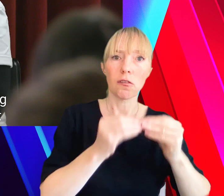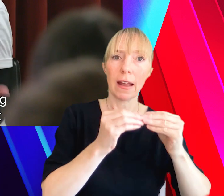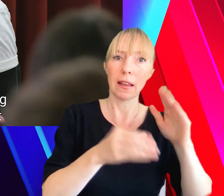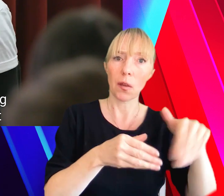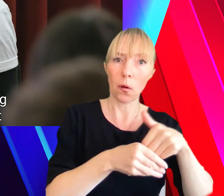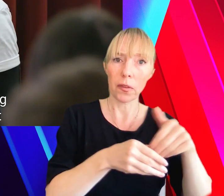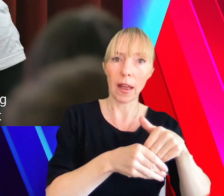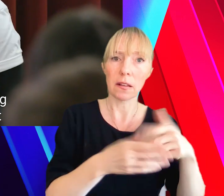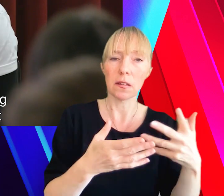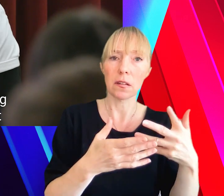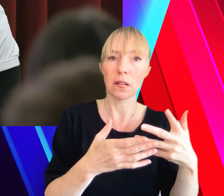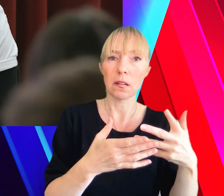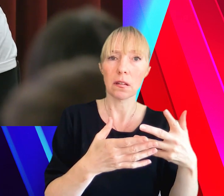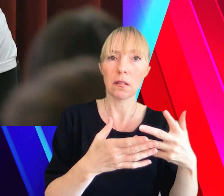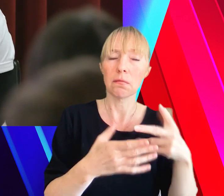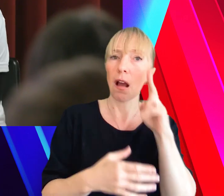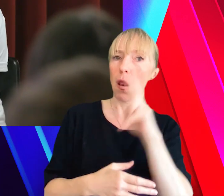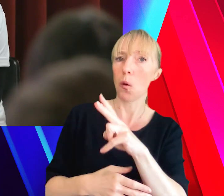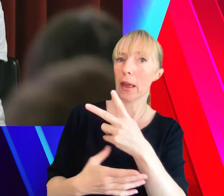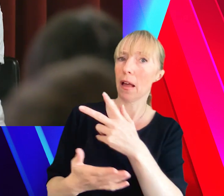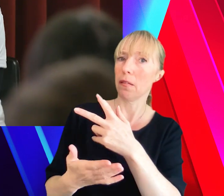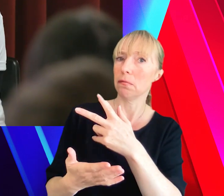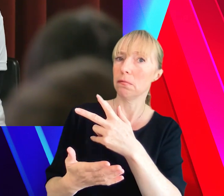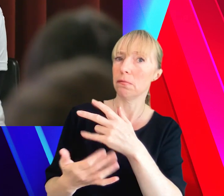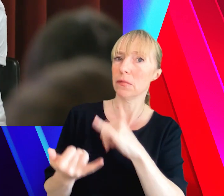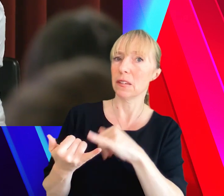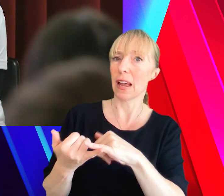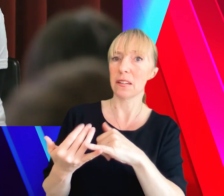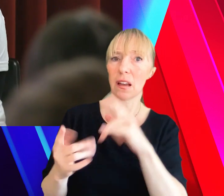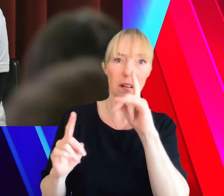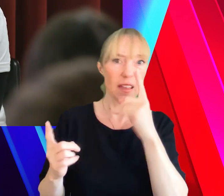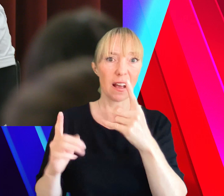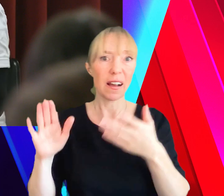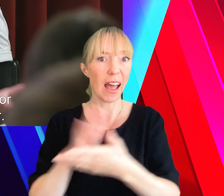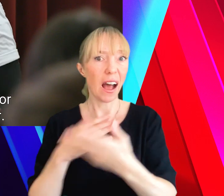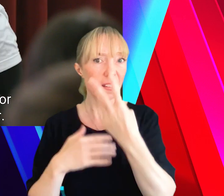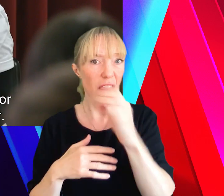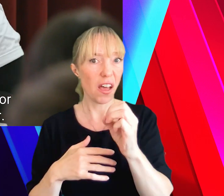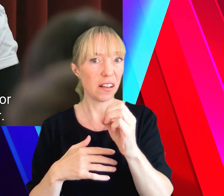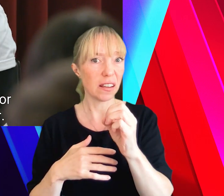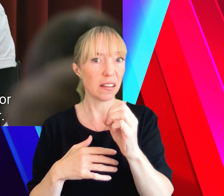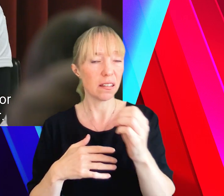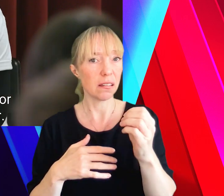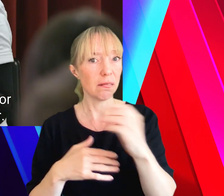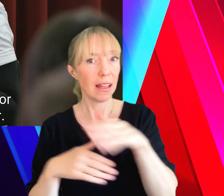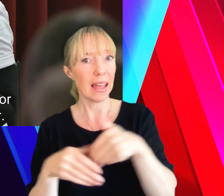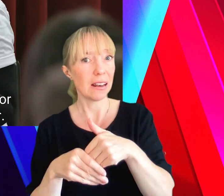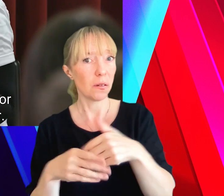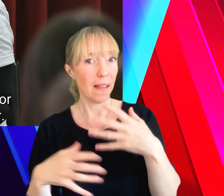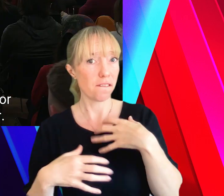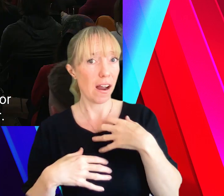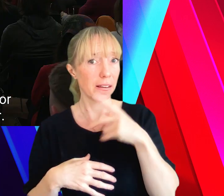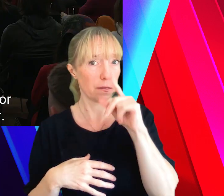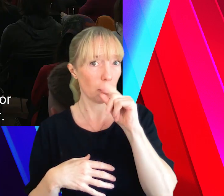young people who are creating this content and looking at, you know, a sector withering on the vine because they can't get under 30s through the door because they're scared